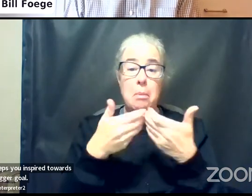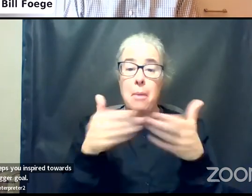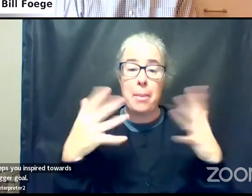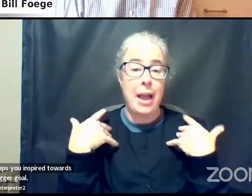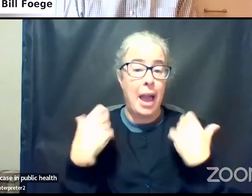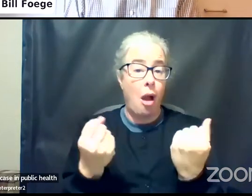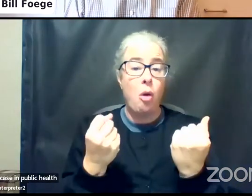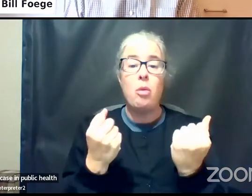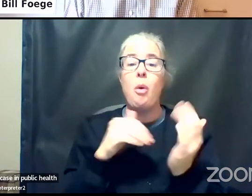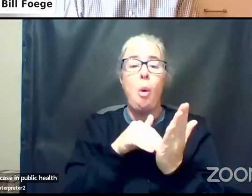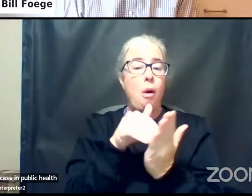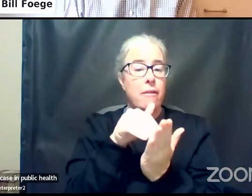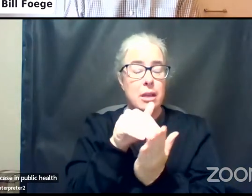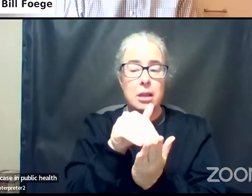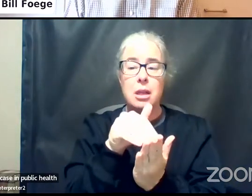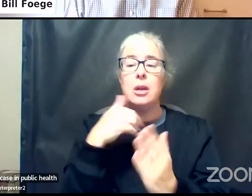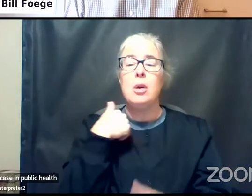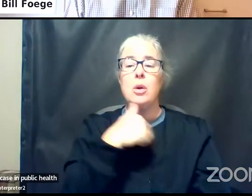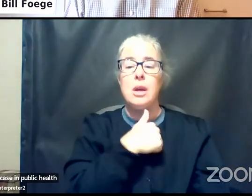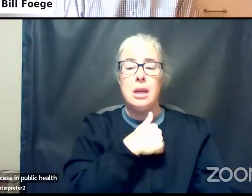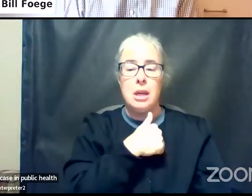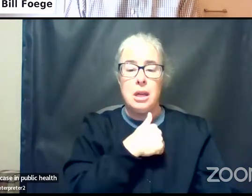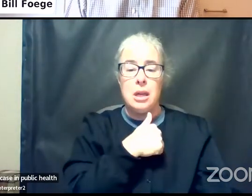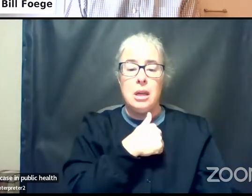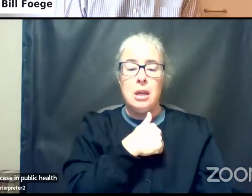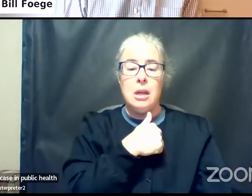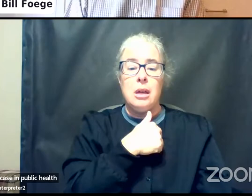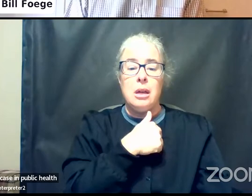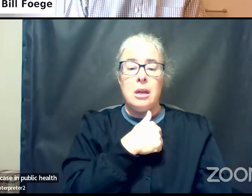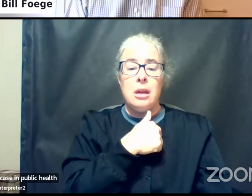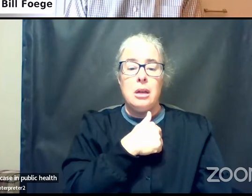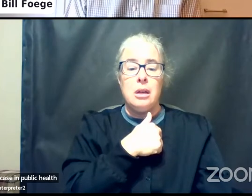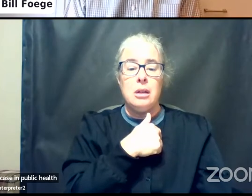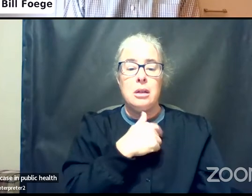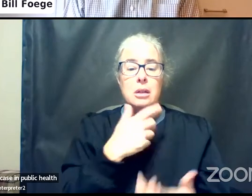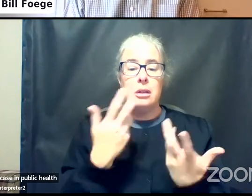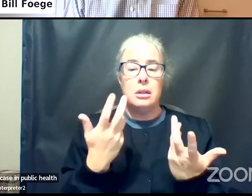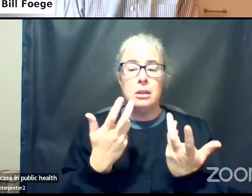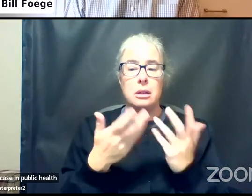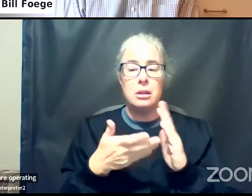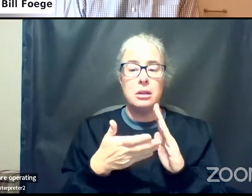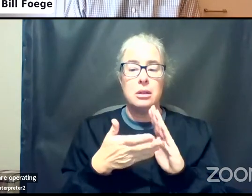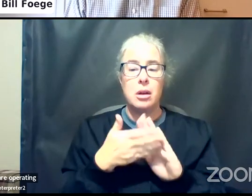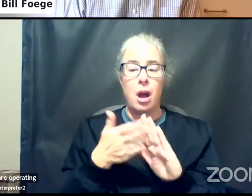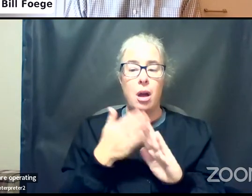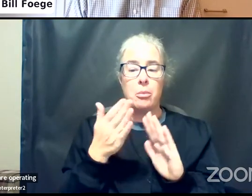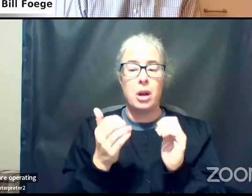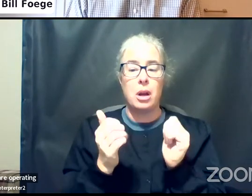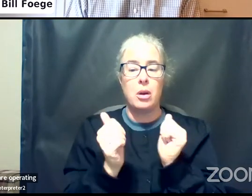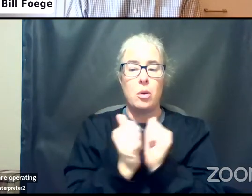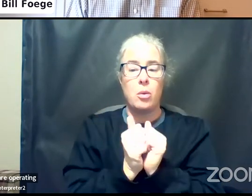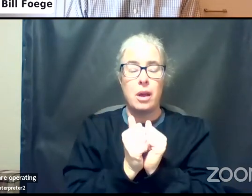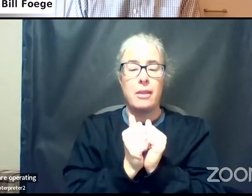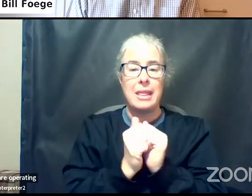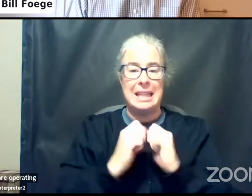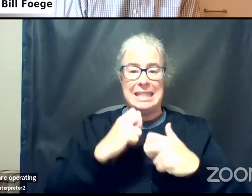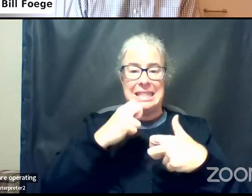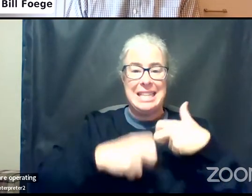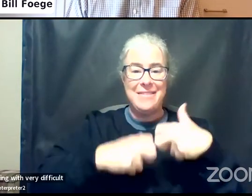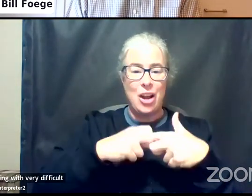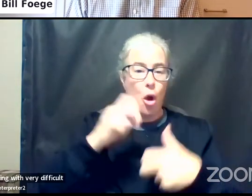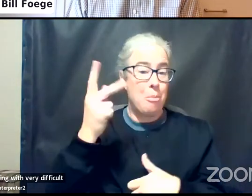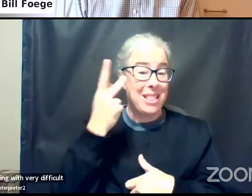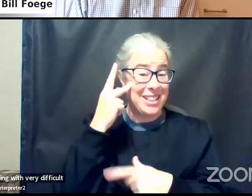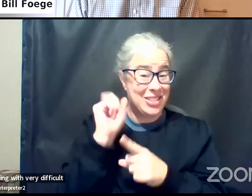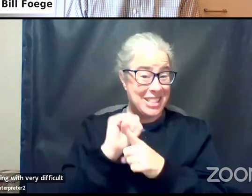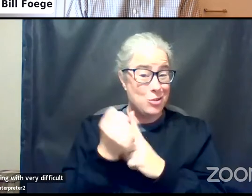where oftentimes we are operating with a very difficult political